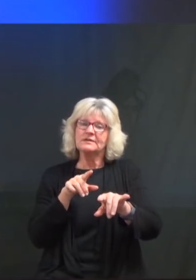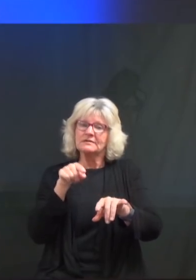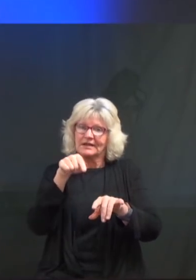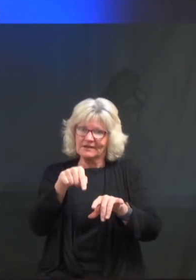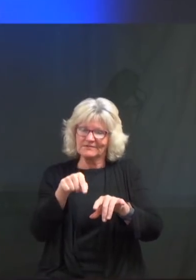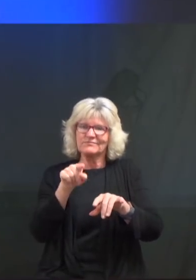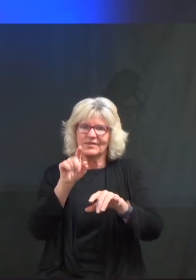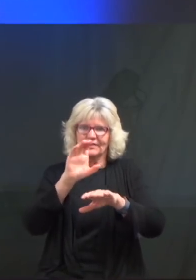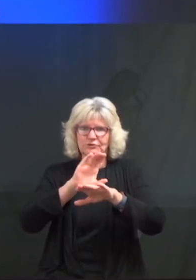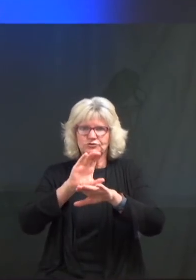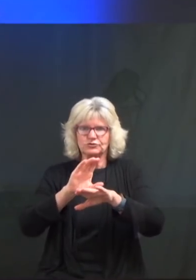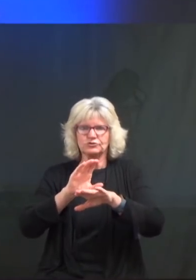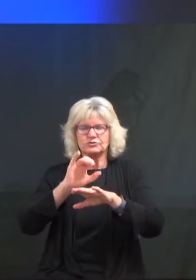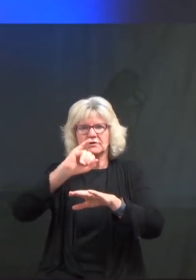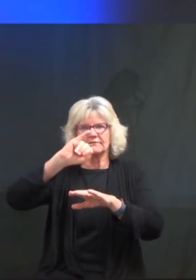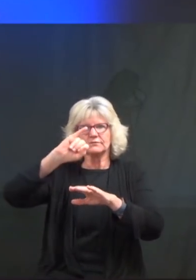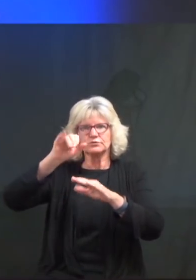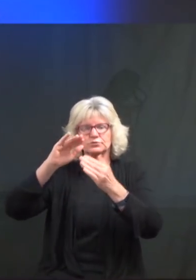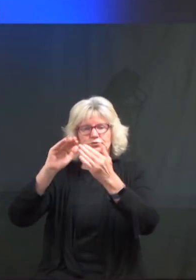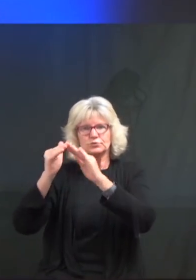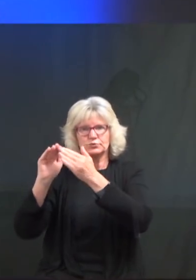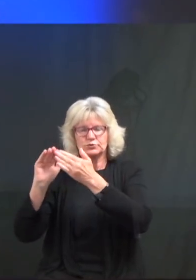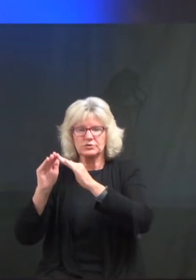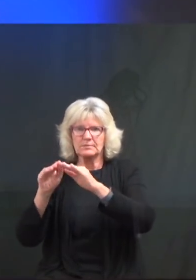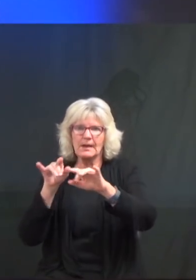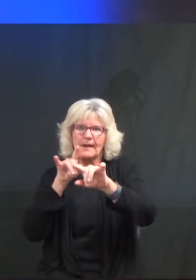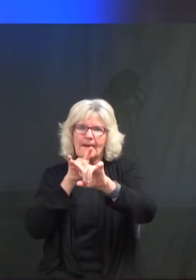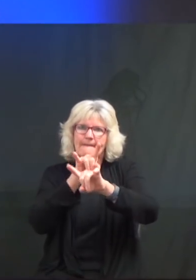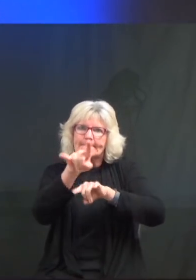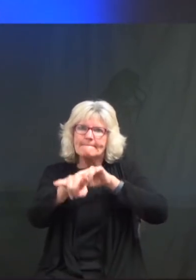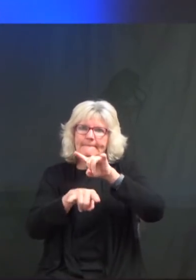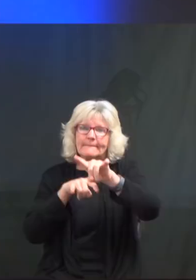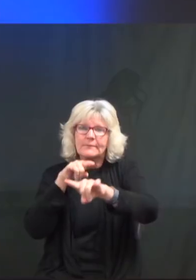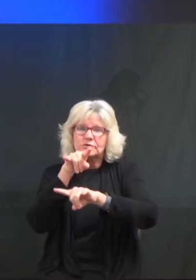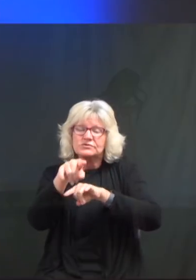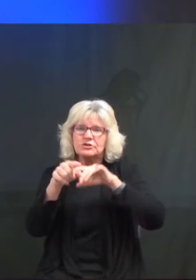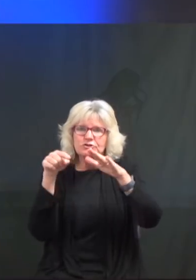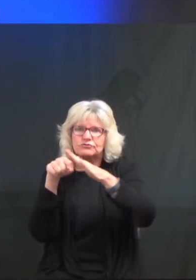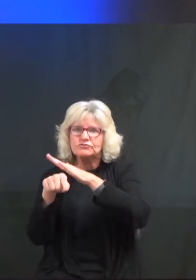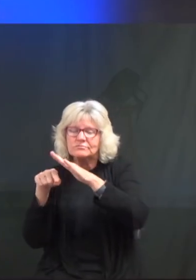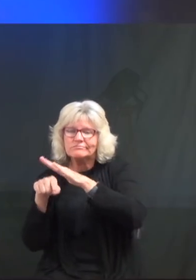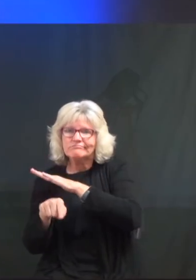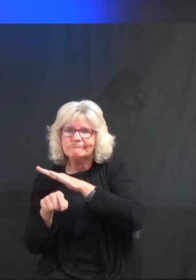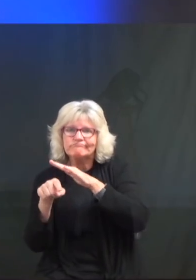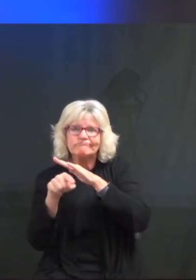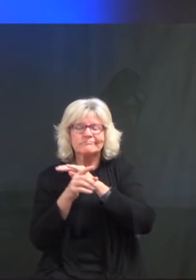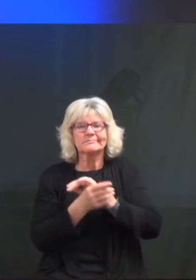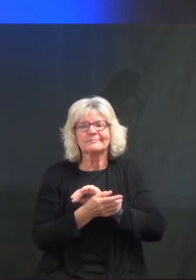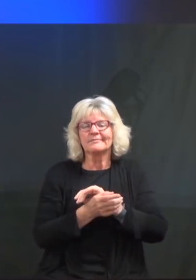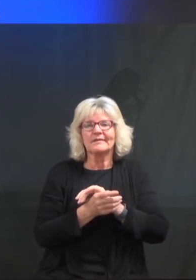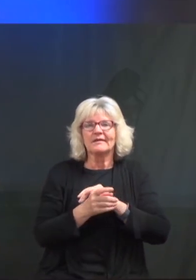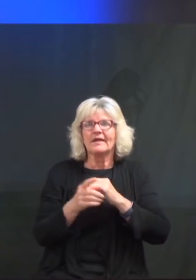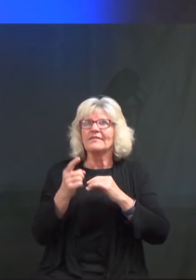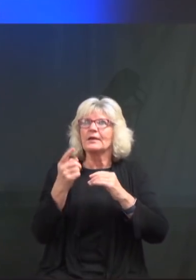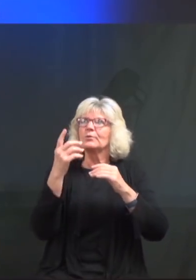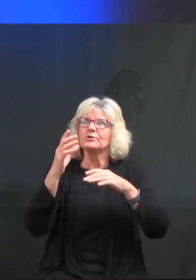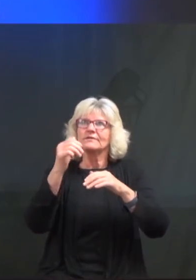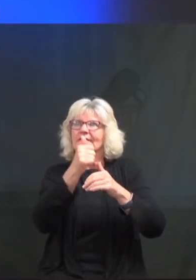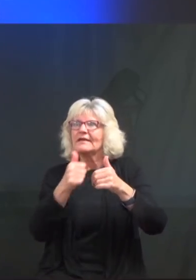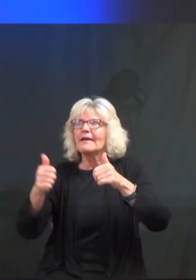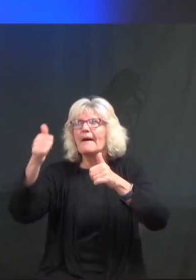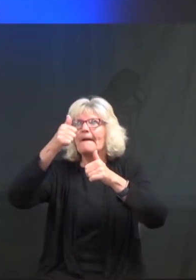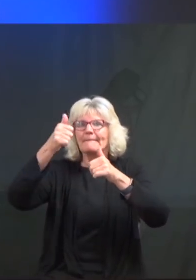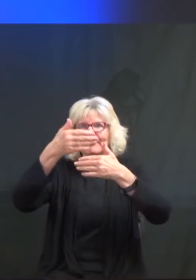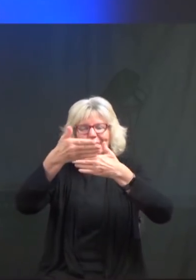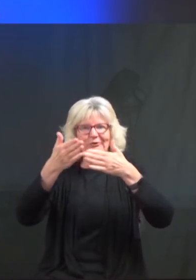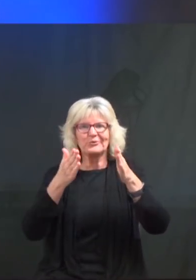moved them out of Jerusalem. It appears that they felt very comfortable in the upper room, huddled together. We've got it. We